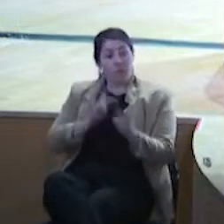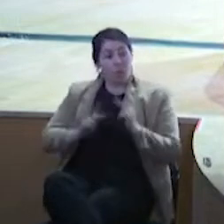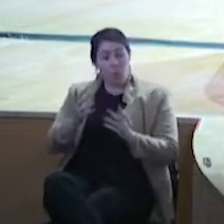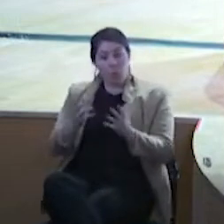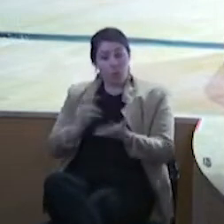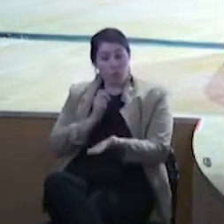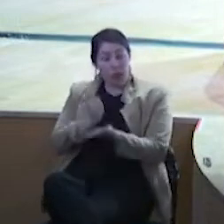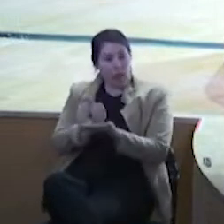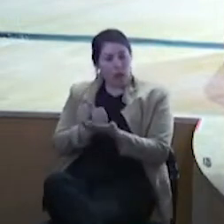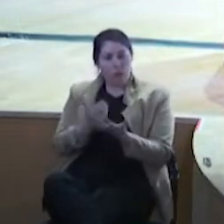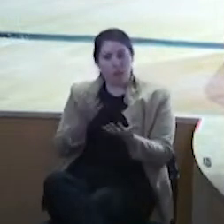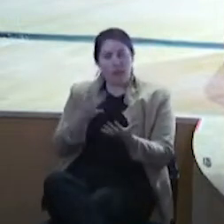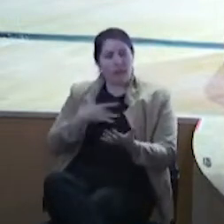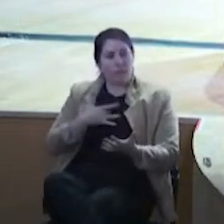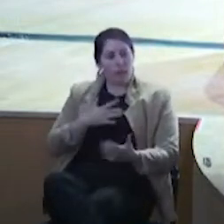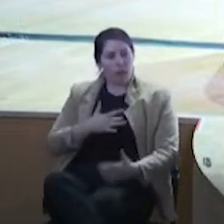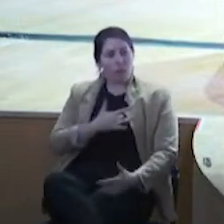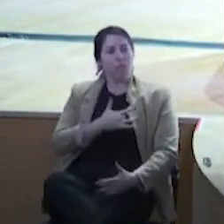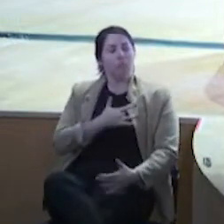what is something that people could do?